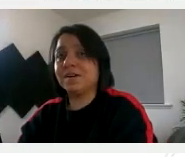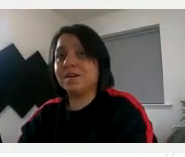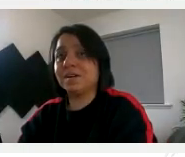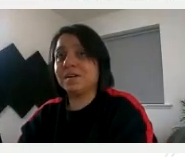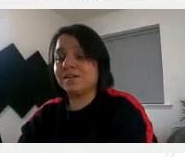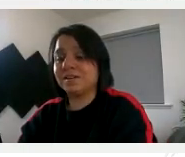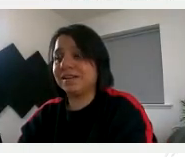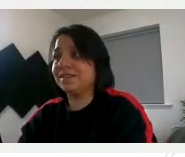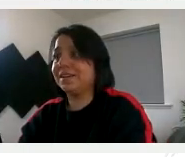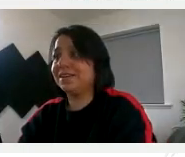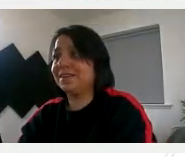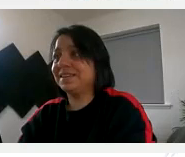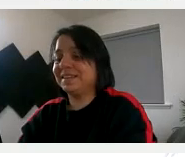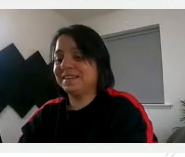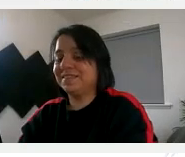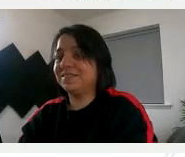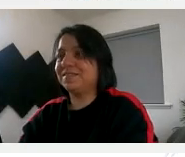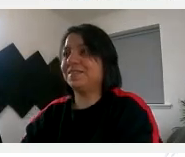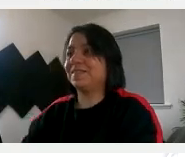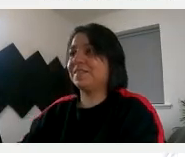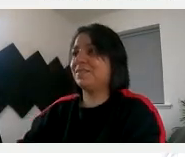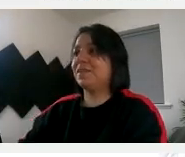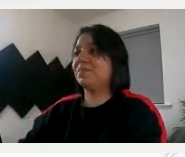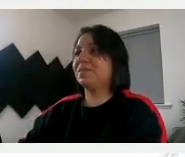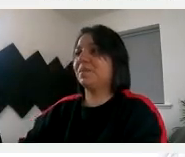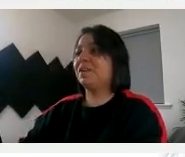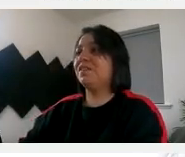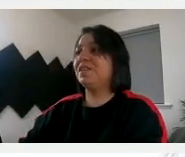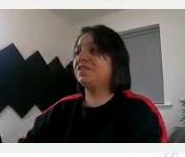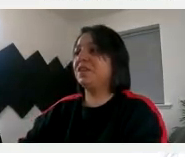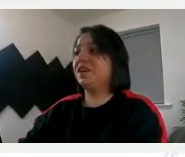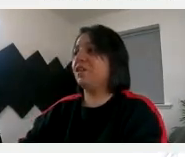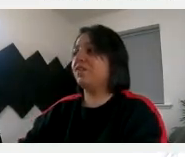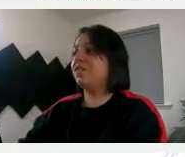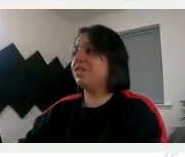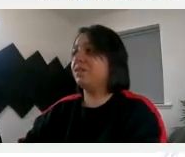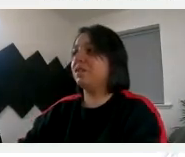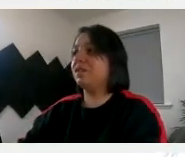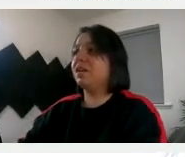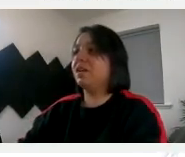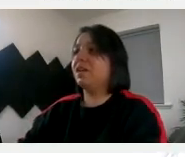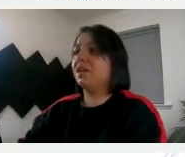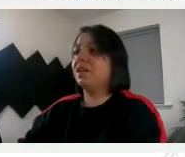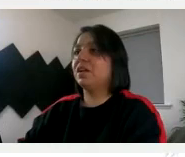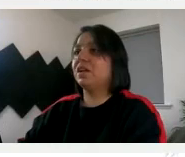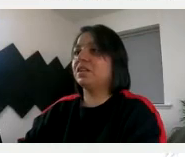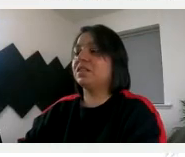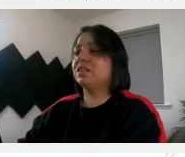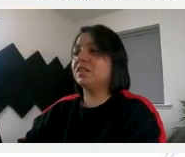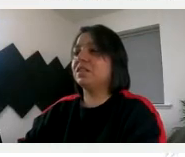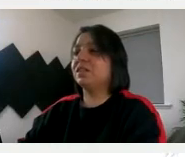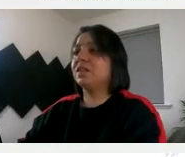Jack. That's right, yeah. Brilliant. I'm going to leave these 3. I don't think there is one.